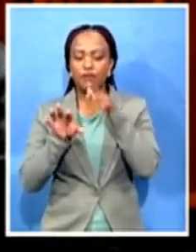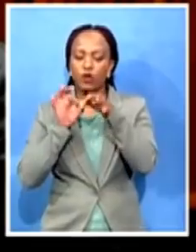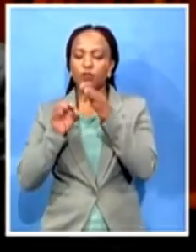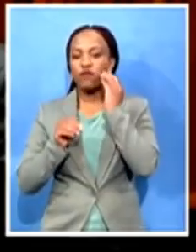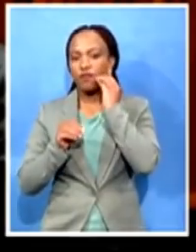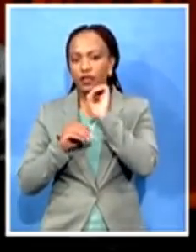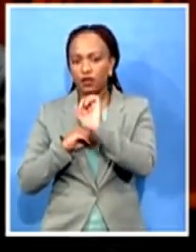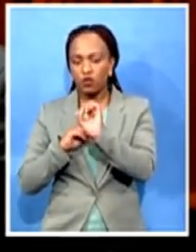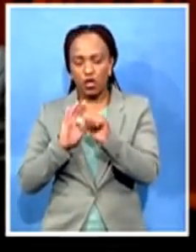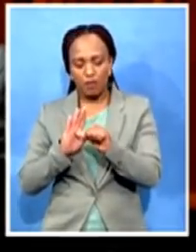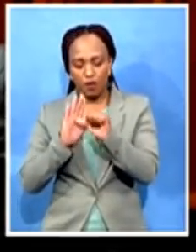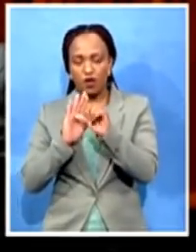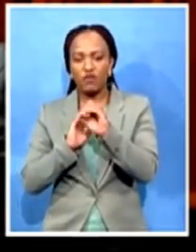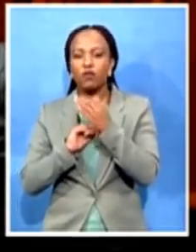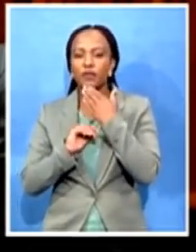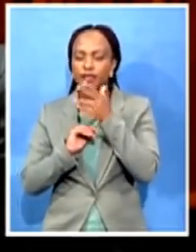carefully.